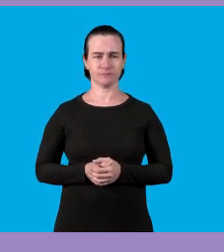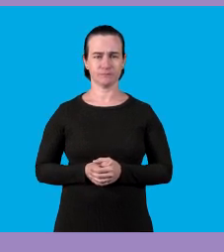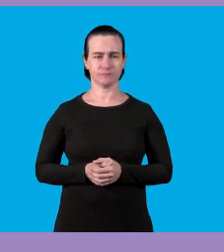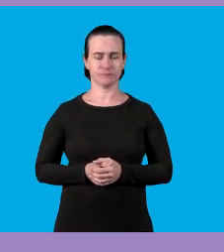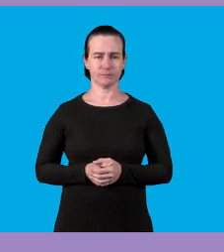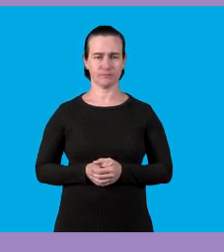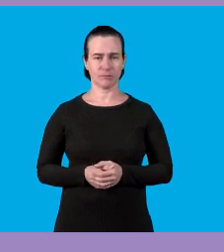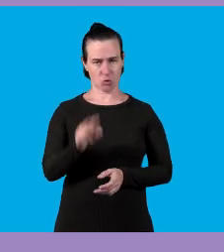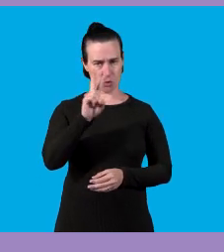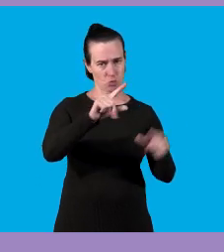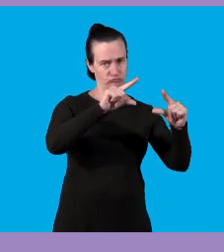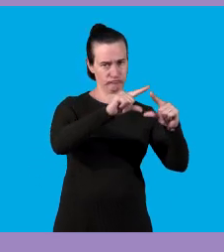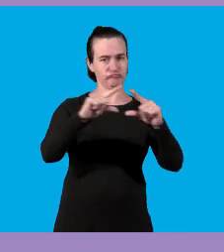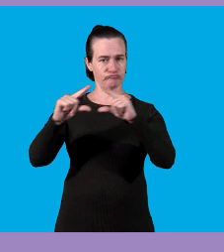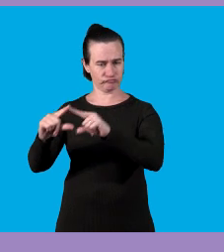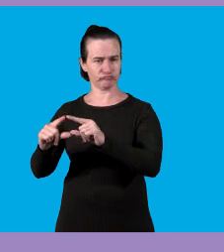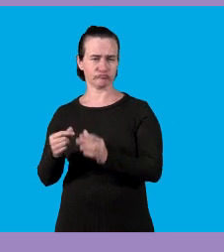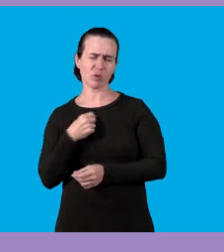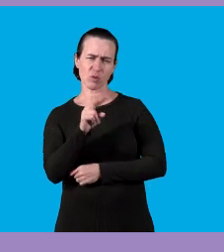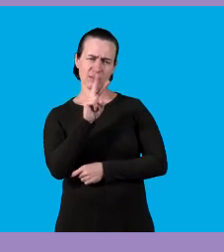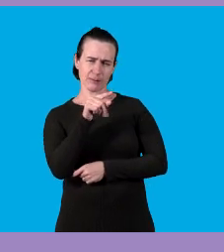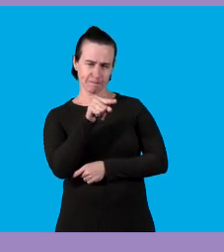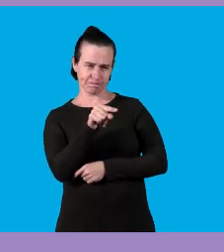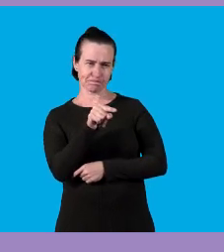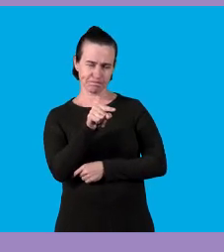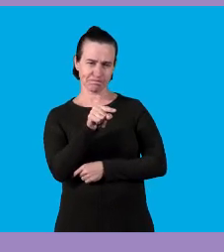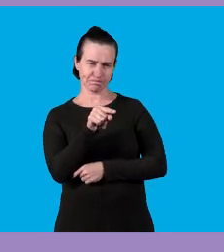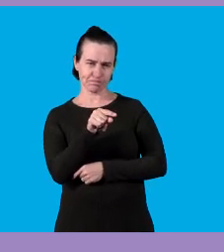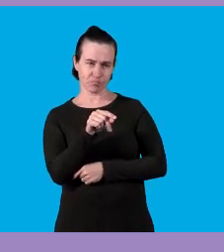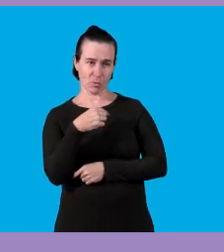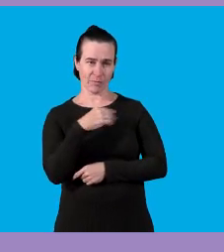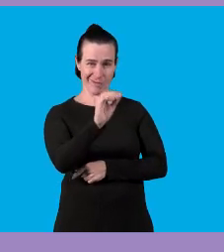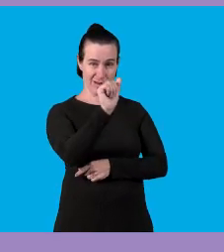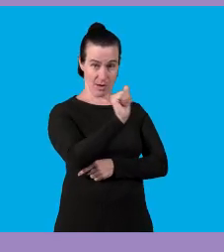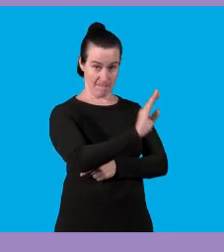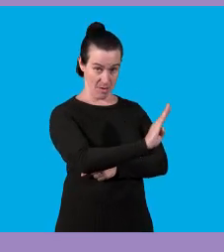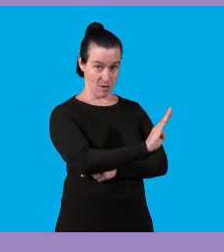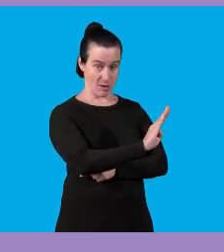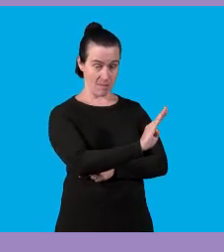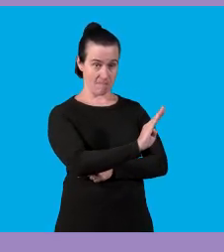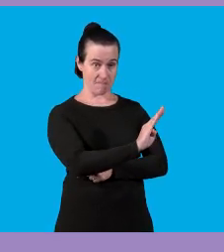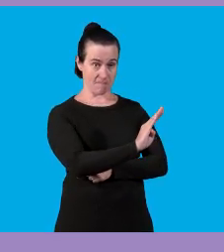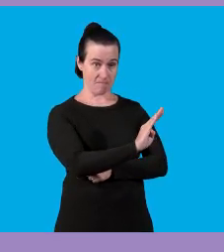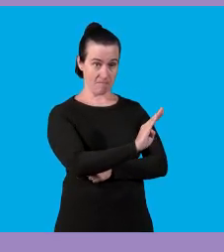Two triangles. And when we look at those two triangles, we then have side AB, the